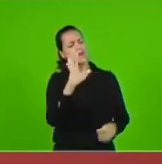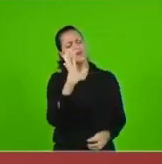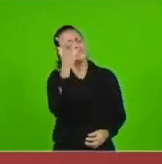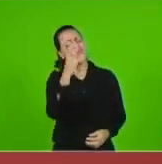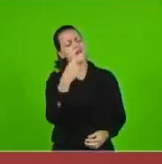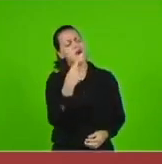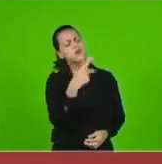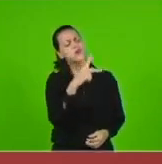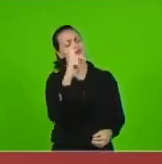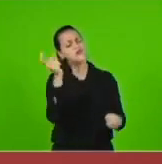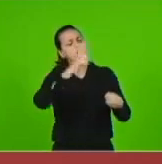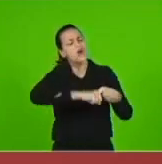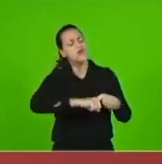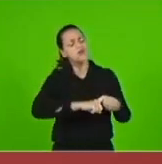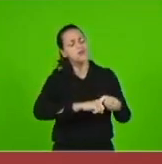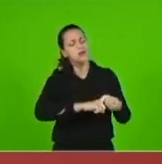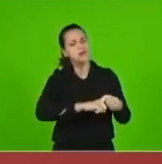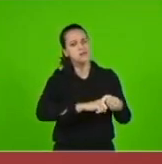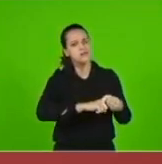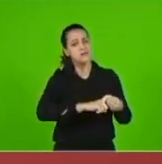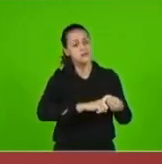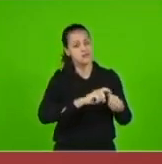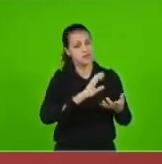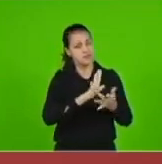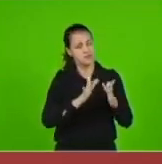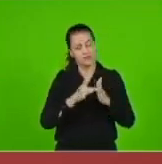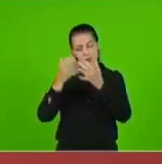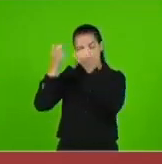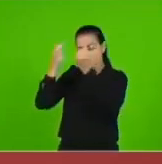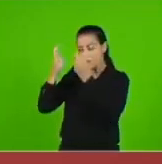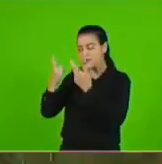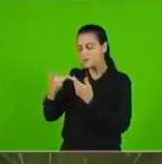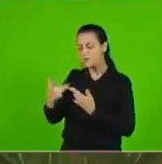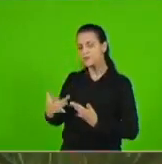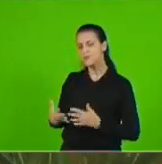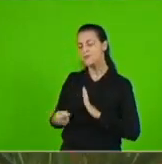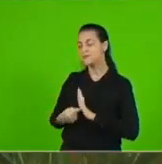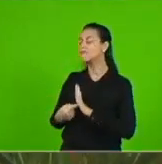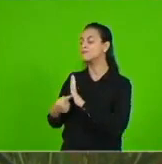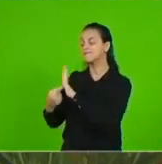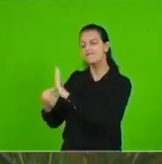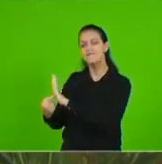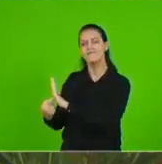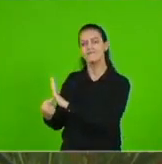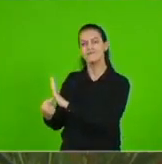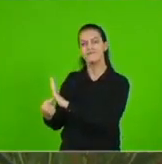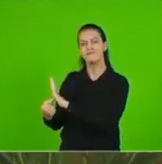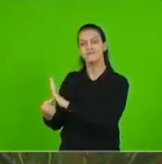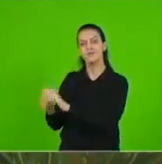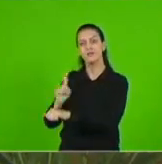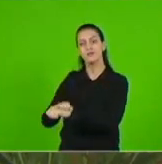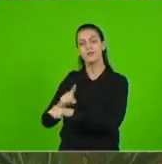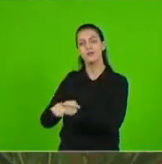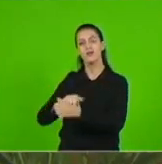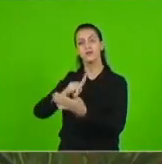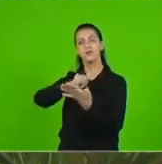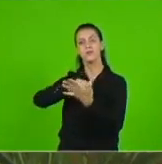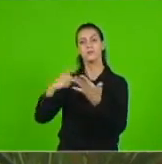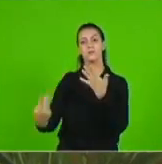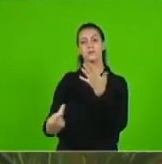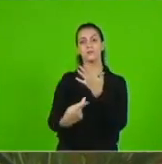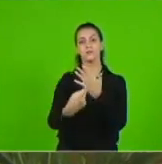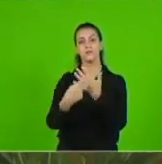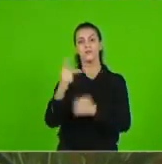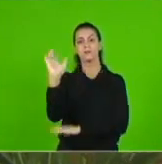"What kind of sign shall we see from you?" And Jesus shows them the exact moment of his